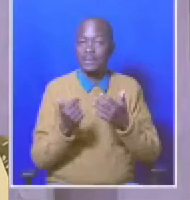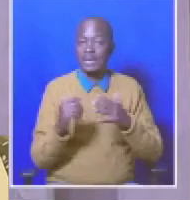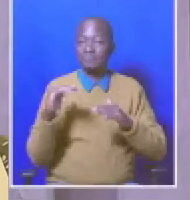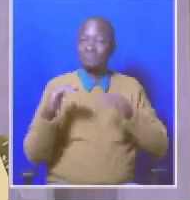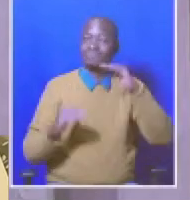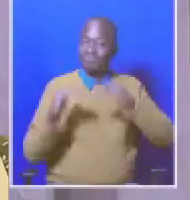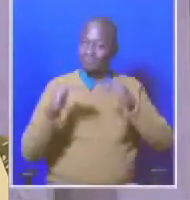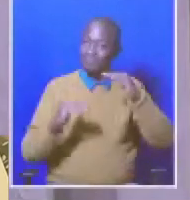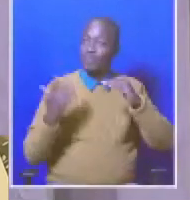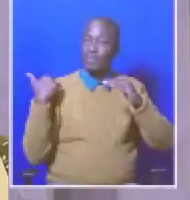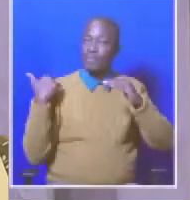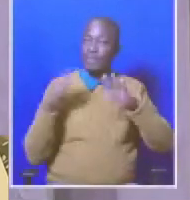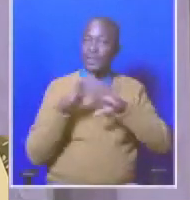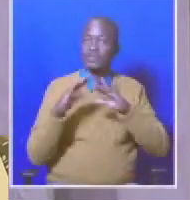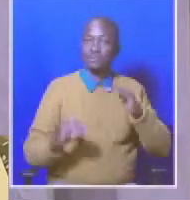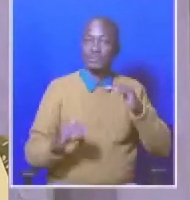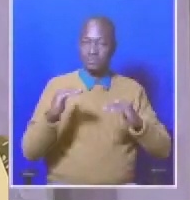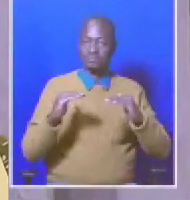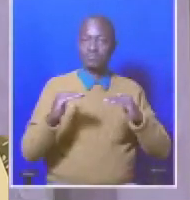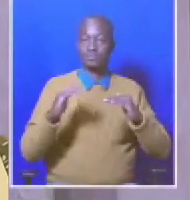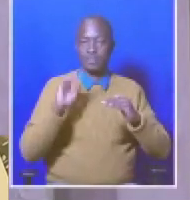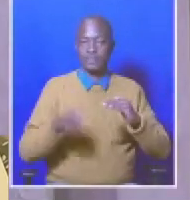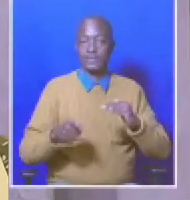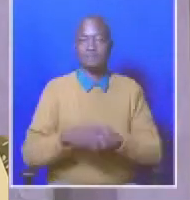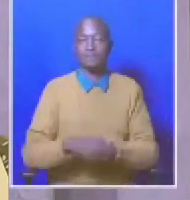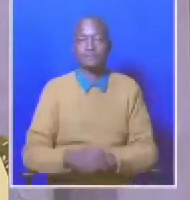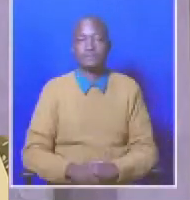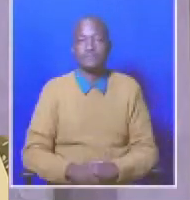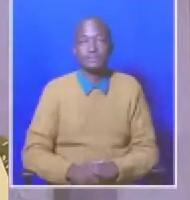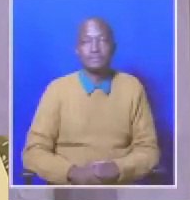past. Thank you.